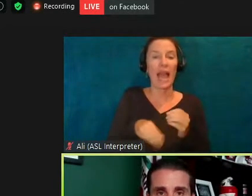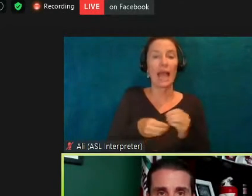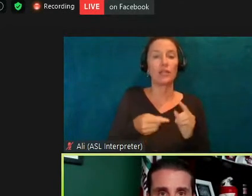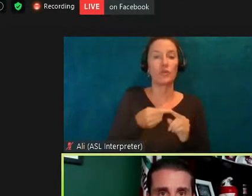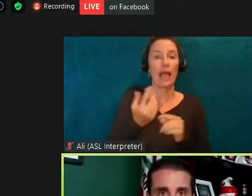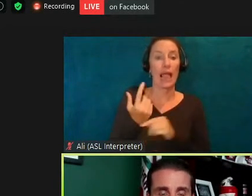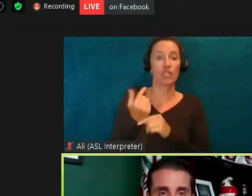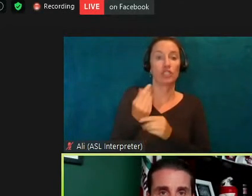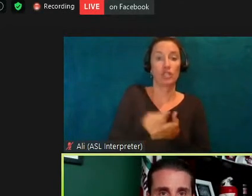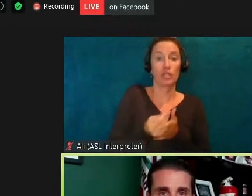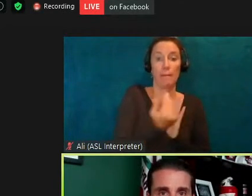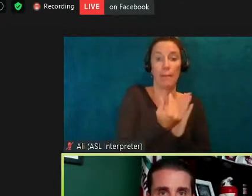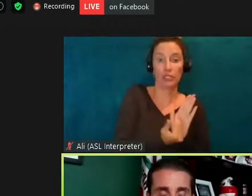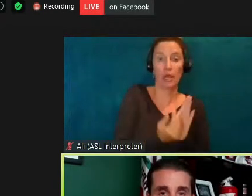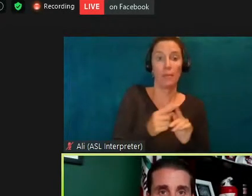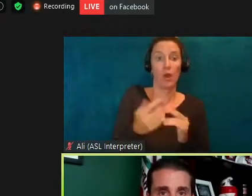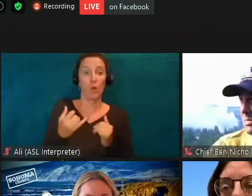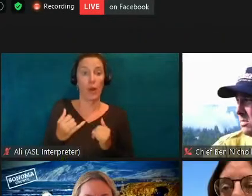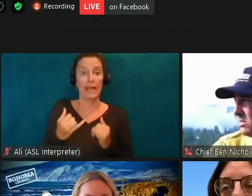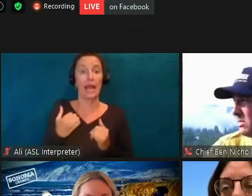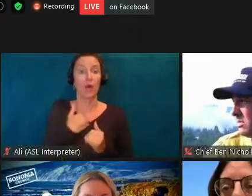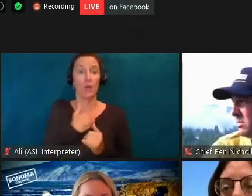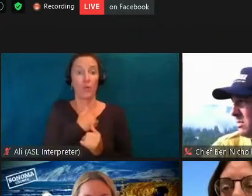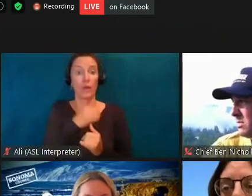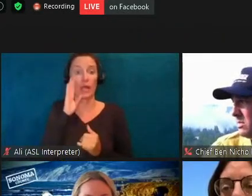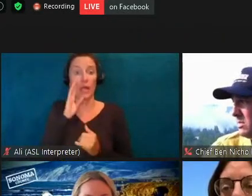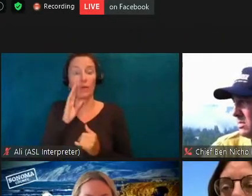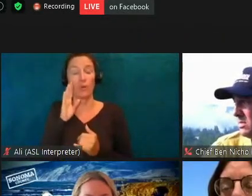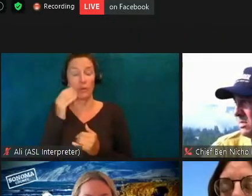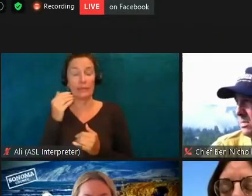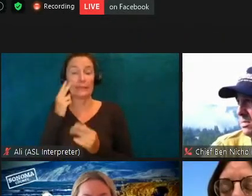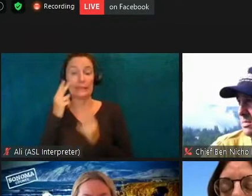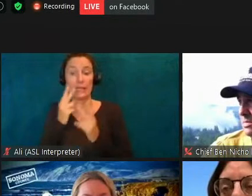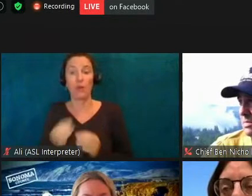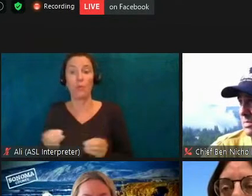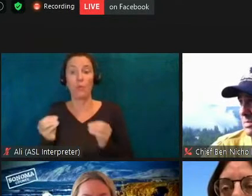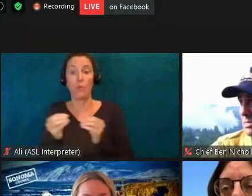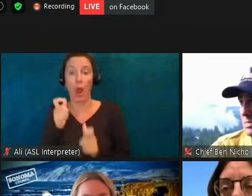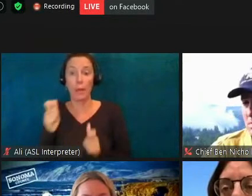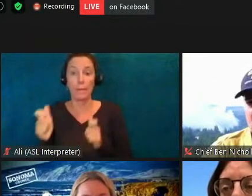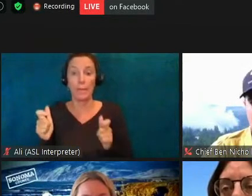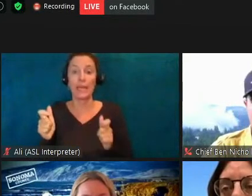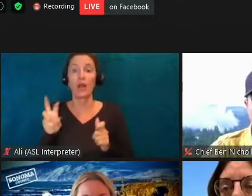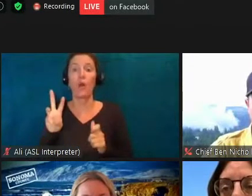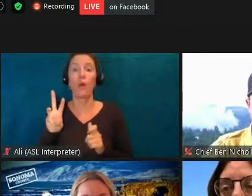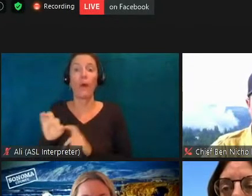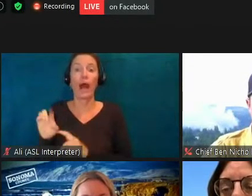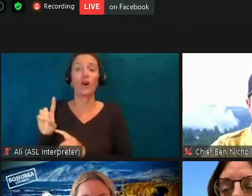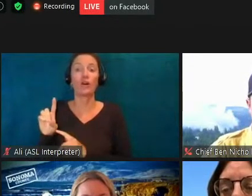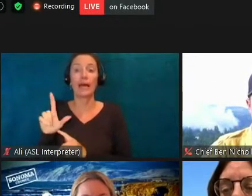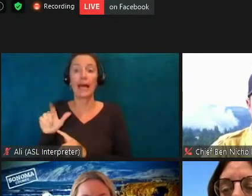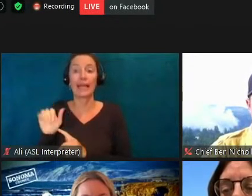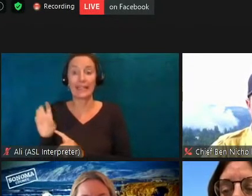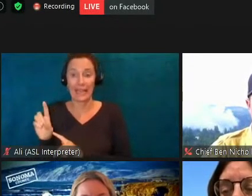We are facing an era of mega wildland fires. We have to continue to staff up CAL